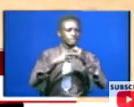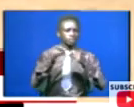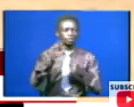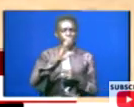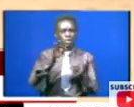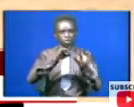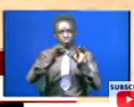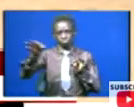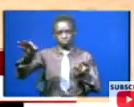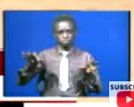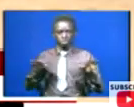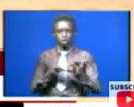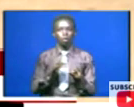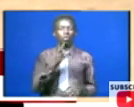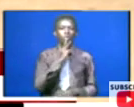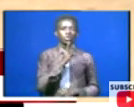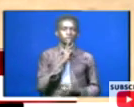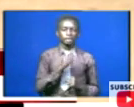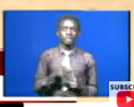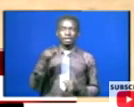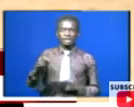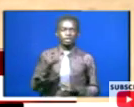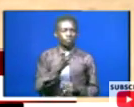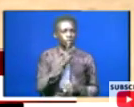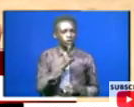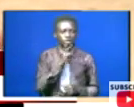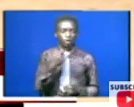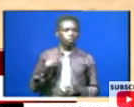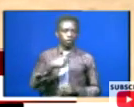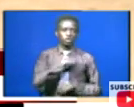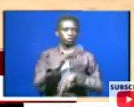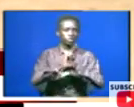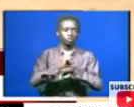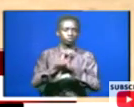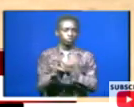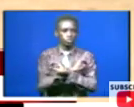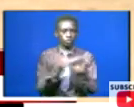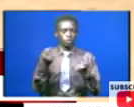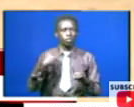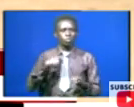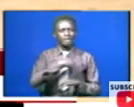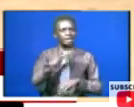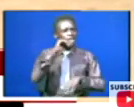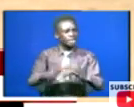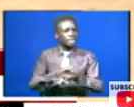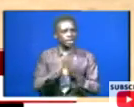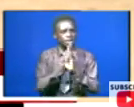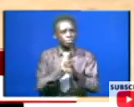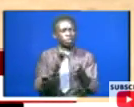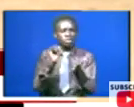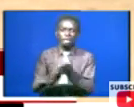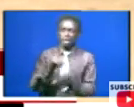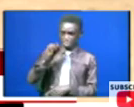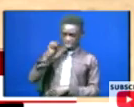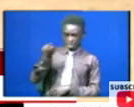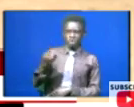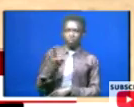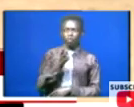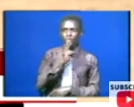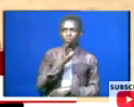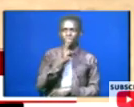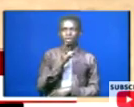water. Haya maji hatutumi. Tumepata ripoti kwamba hiyo maji ni